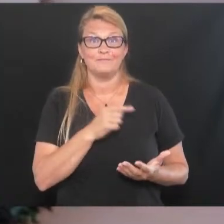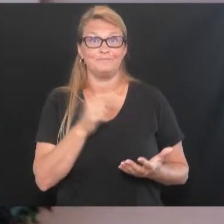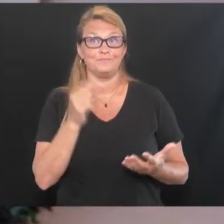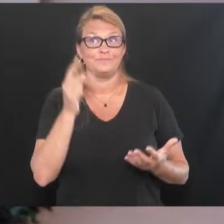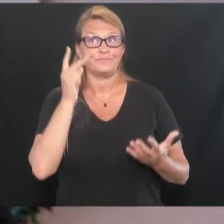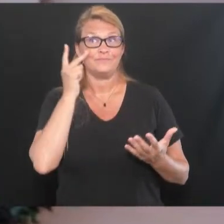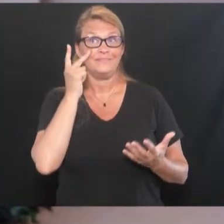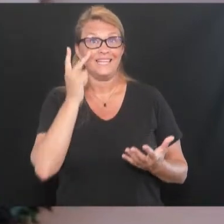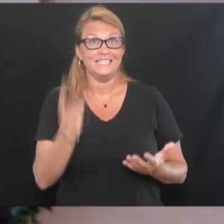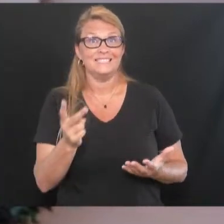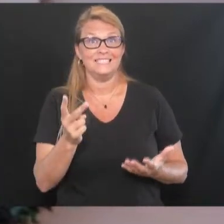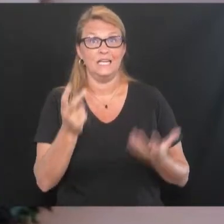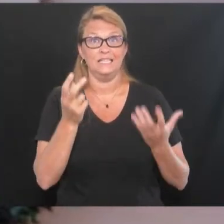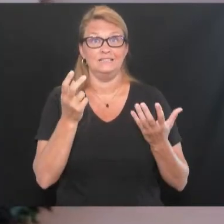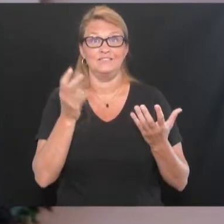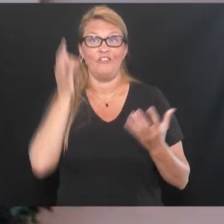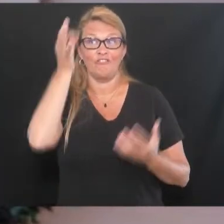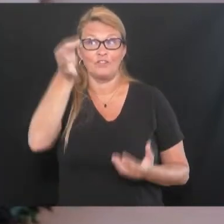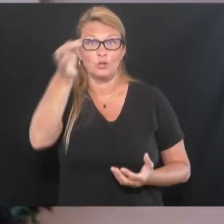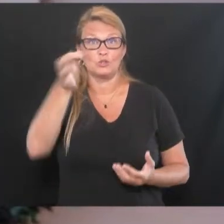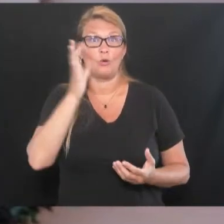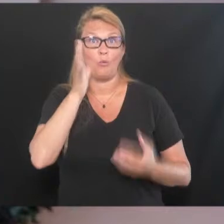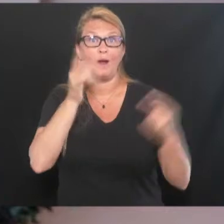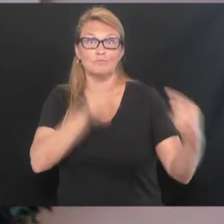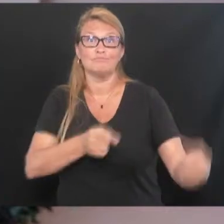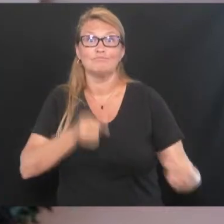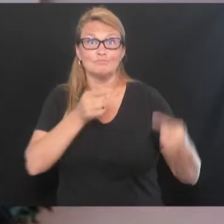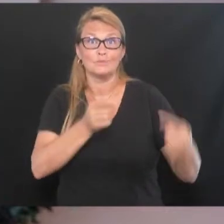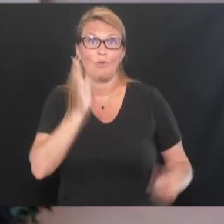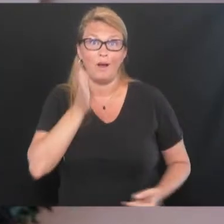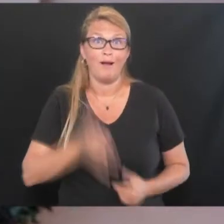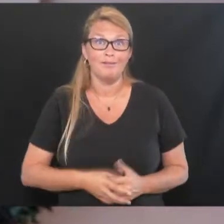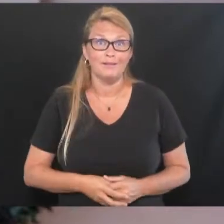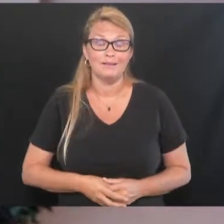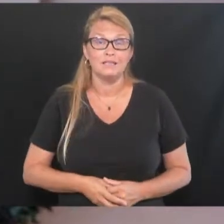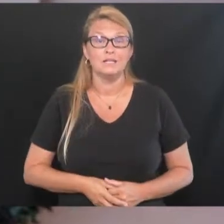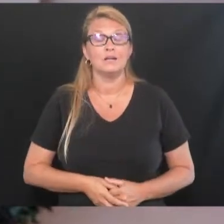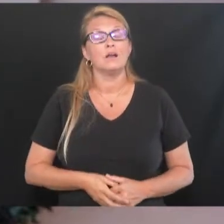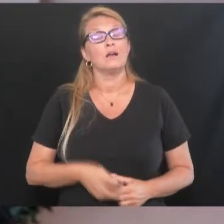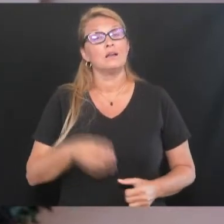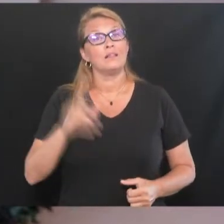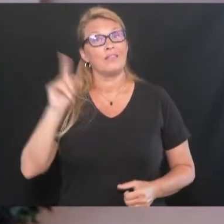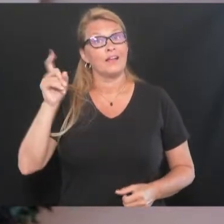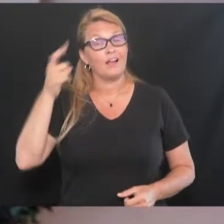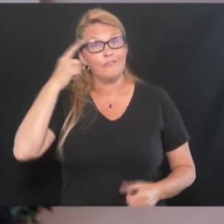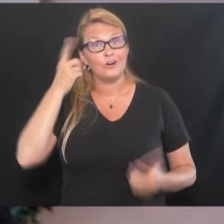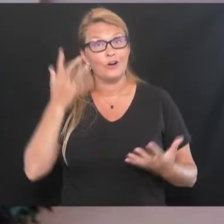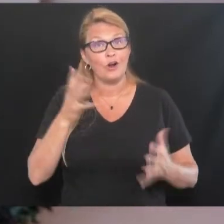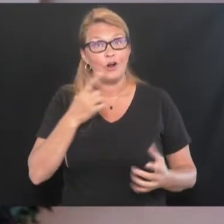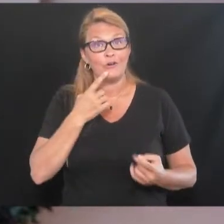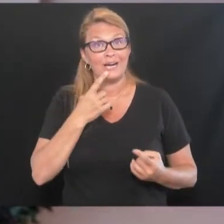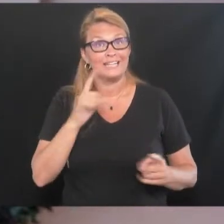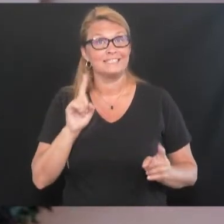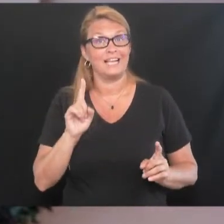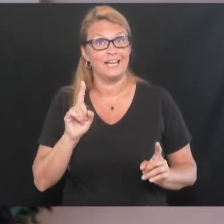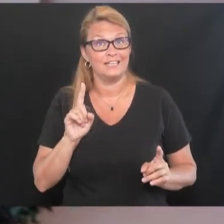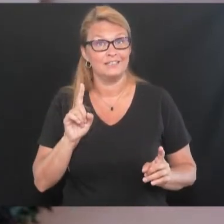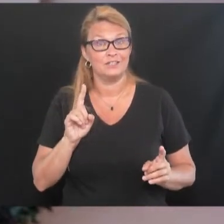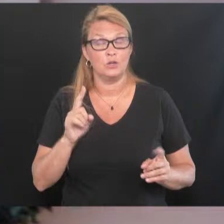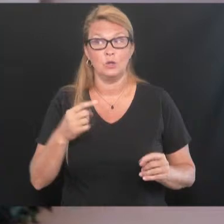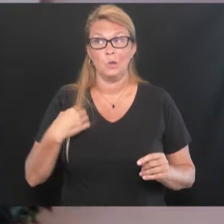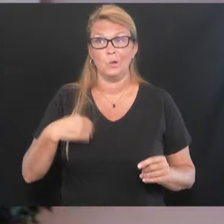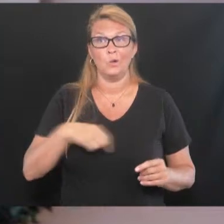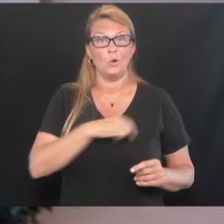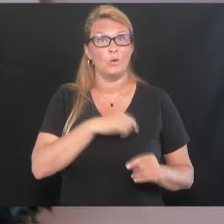turbulent time for us coming up. Then, as the governor said, we know that the really foundational way that we